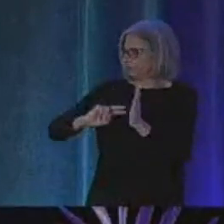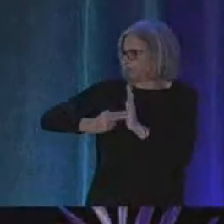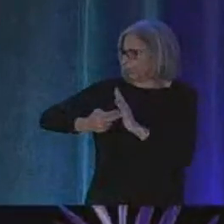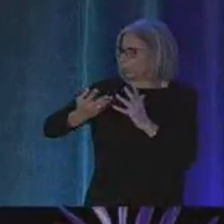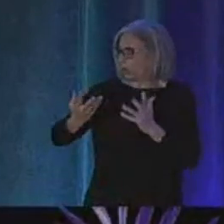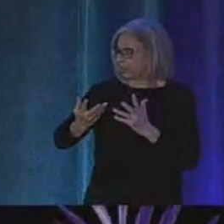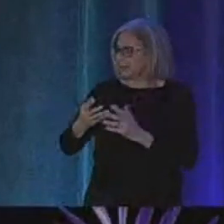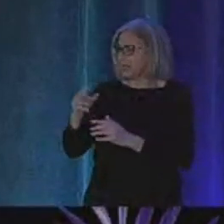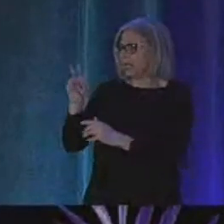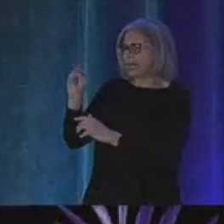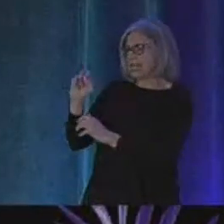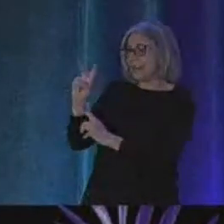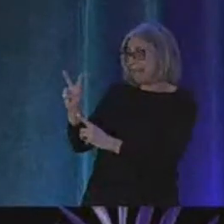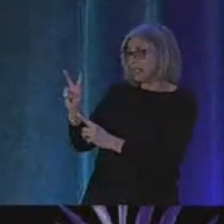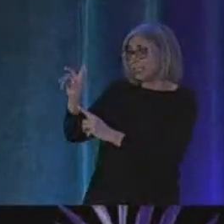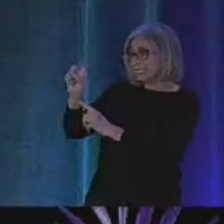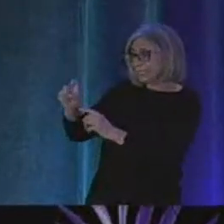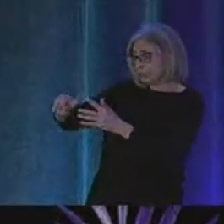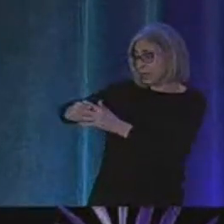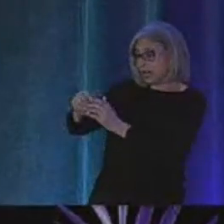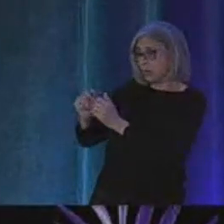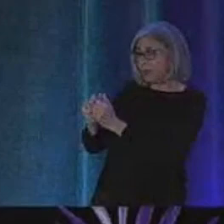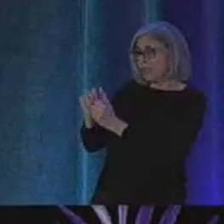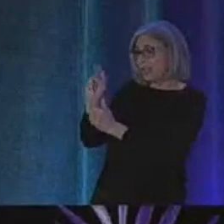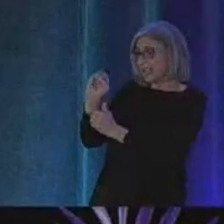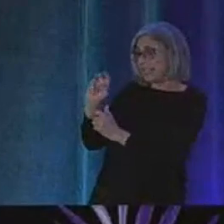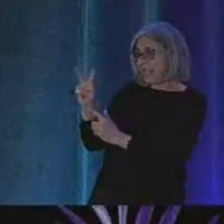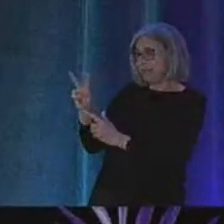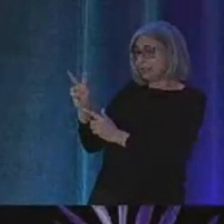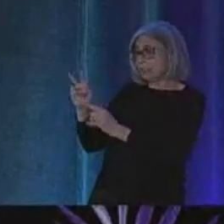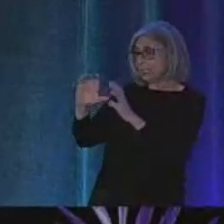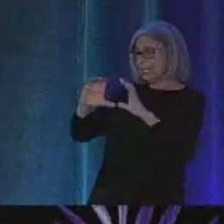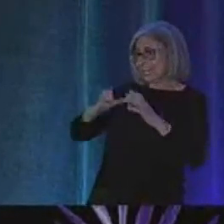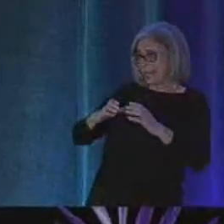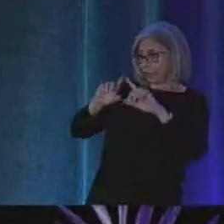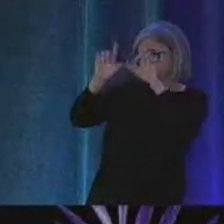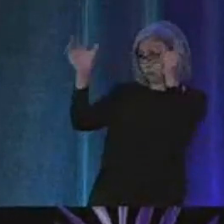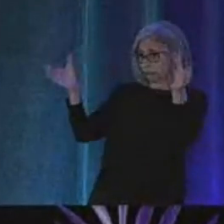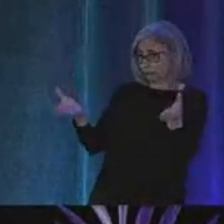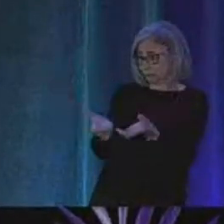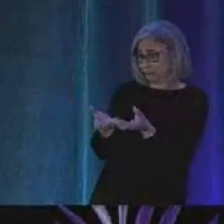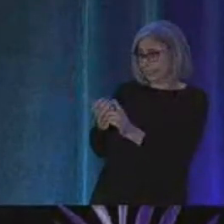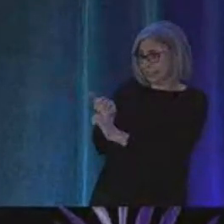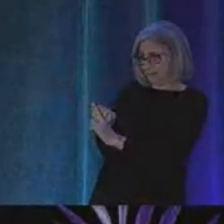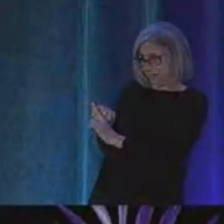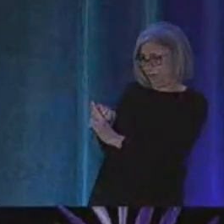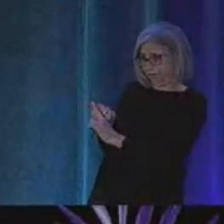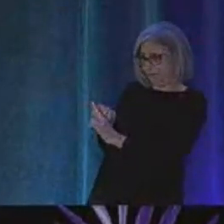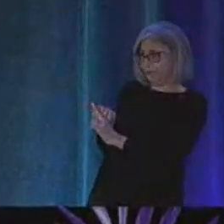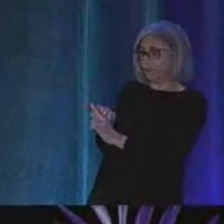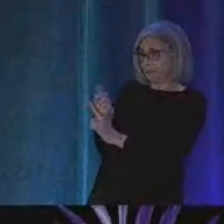So navigation has to start with a navigation container itself.